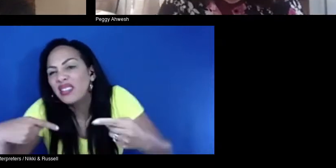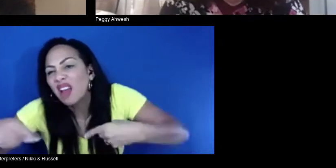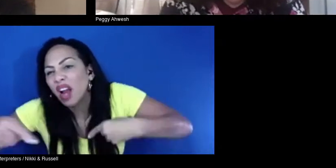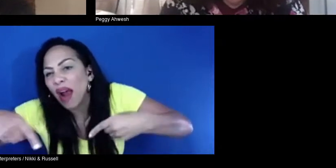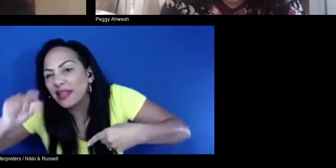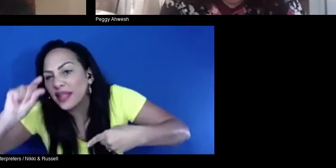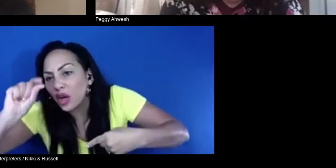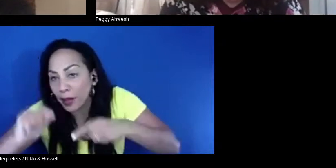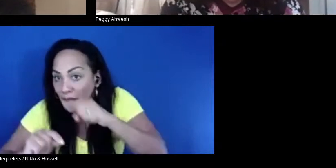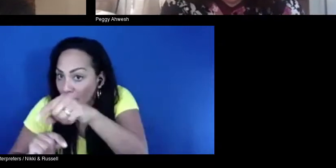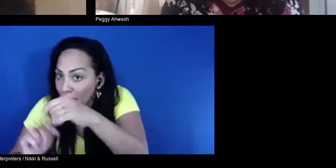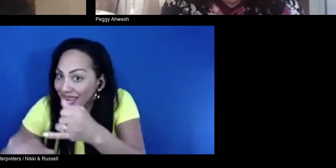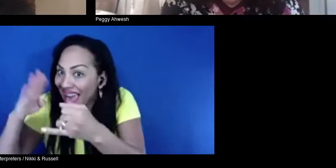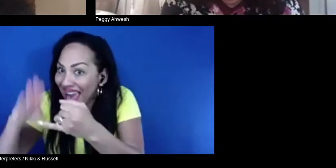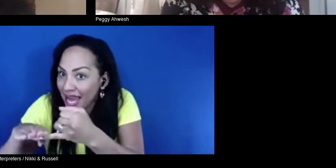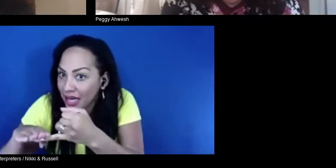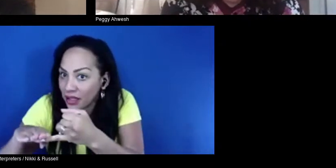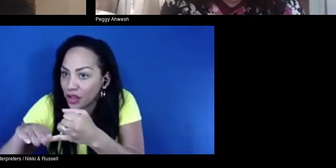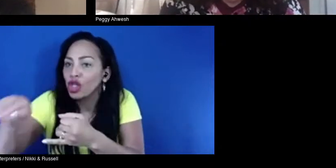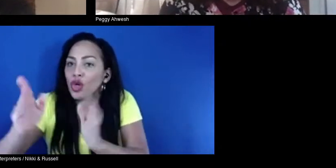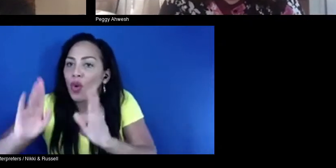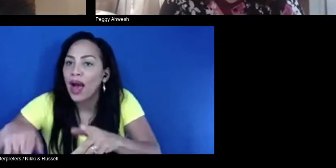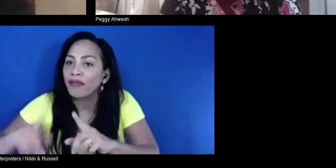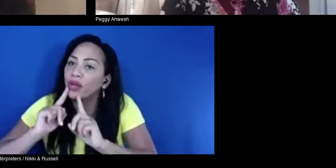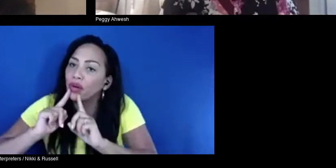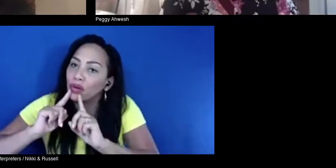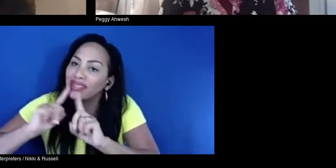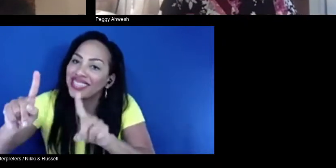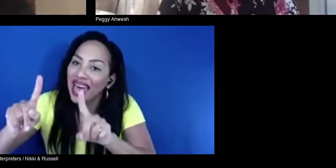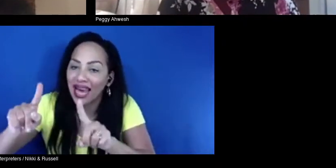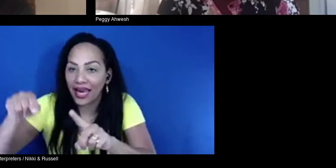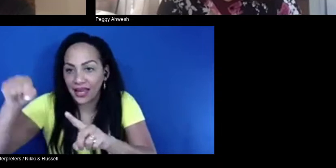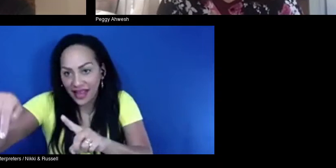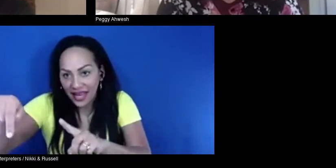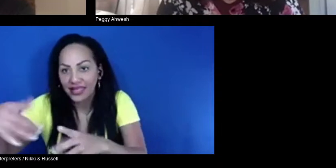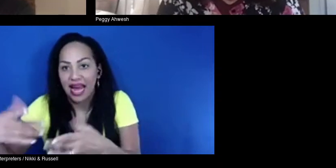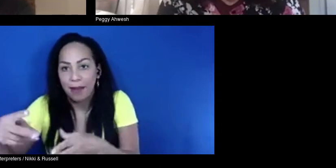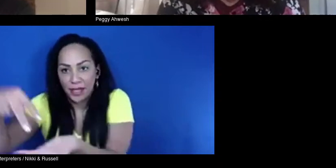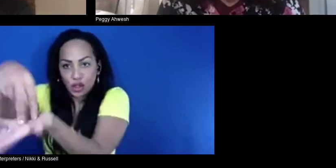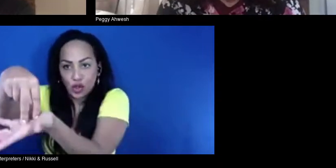So that was kind of a hybrid work in terms of the performative.